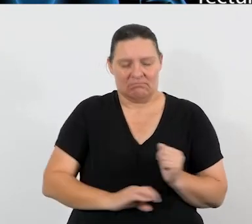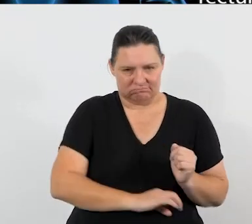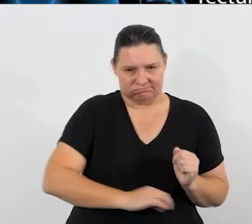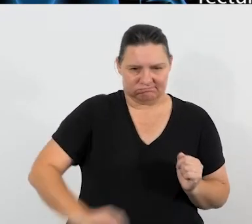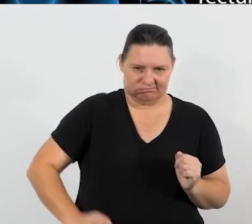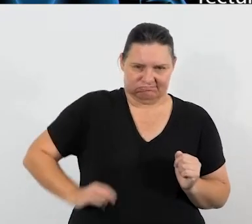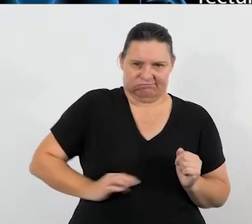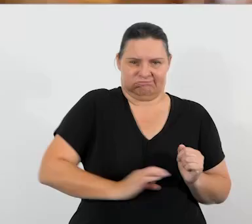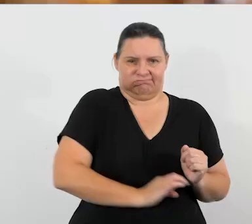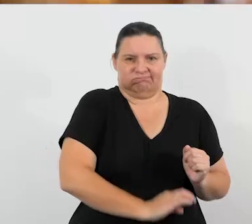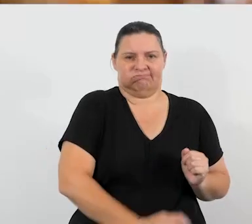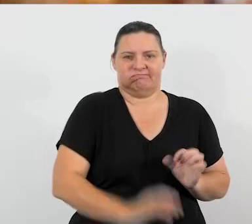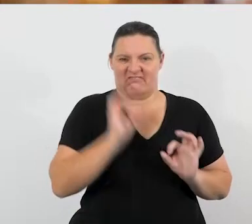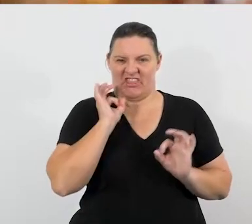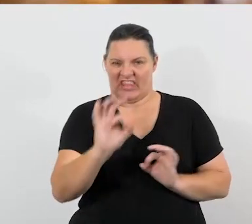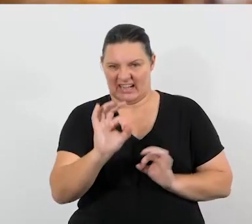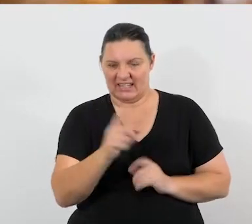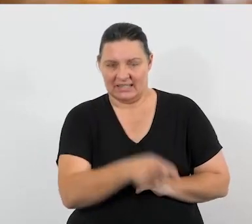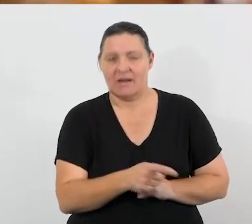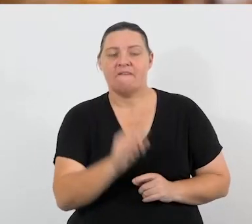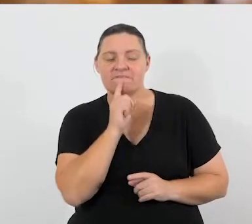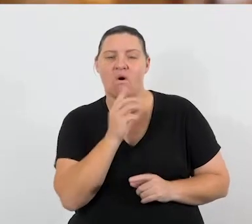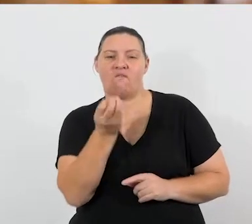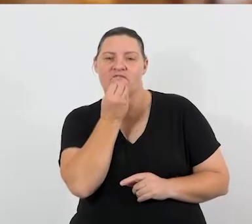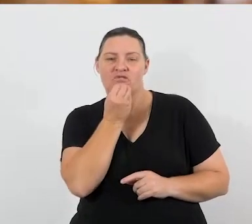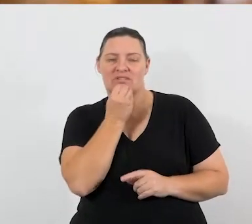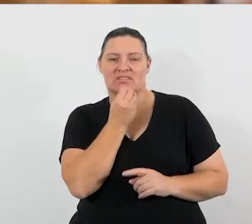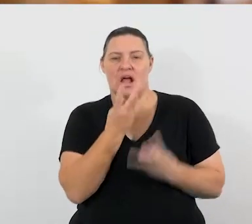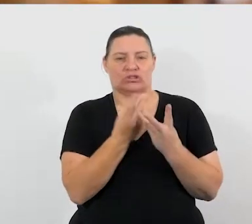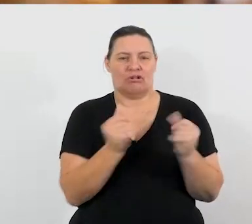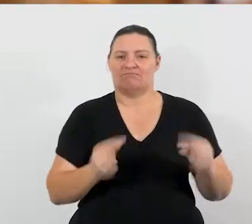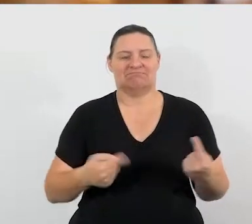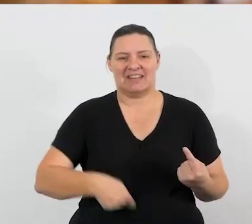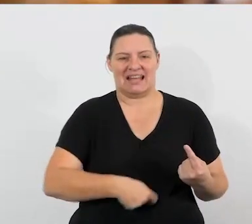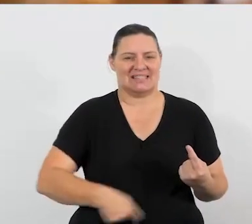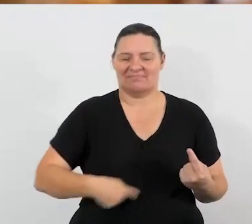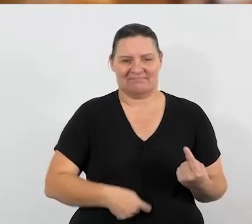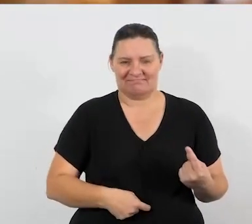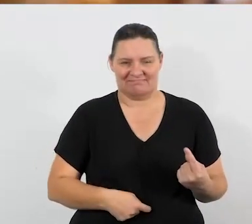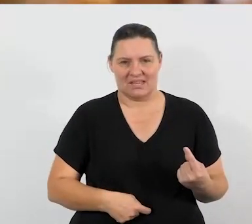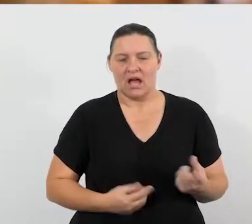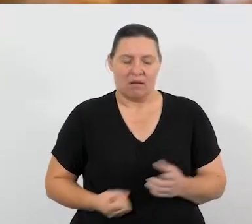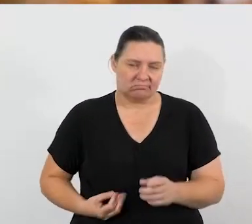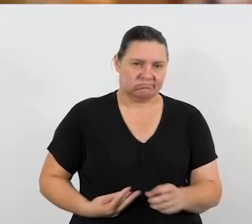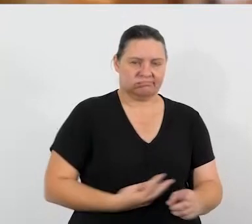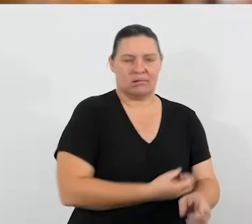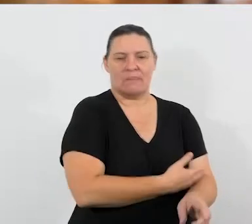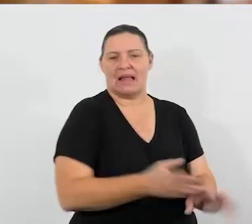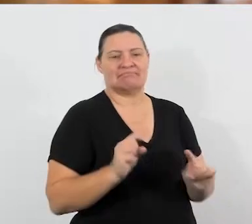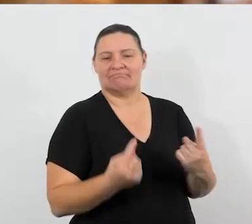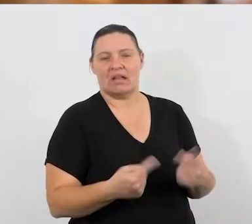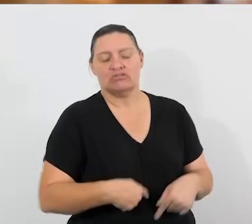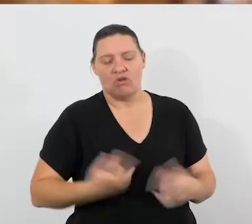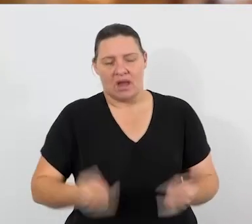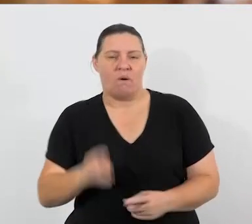large intestines. It serves as temporary storage for food that was undigested or substances that were undigested, such